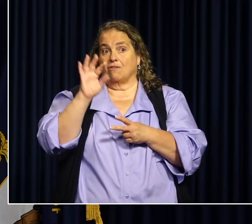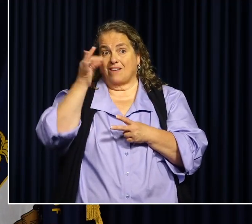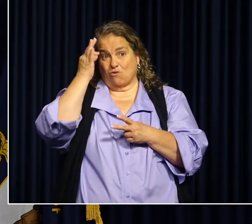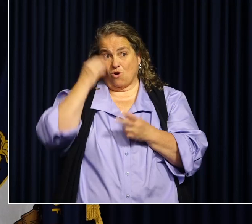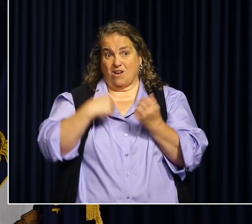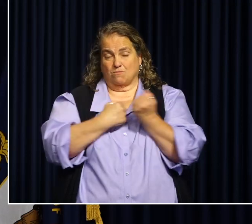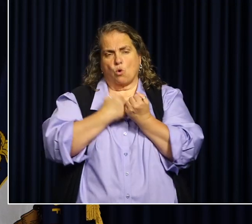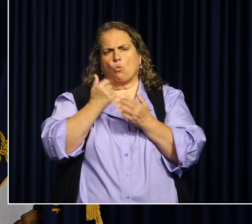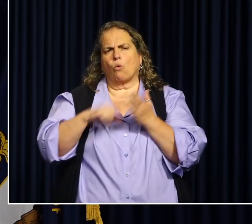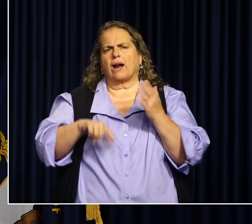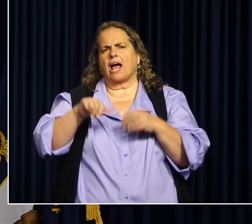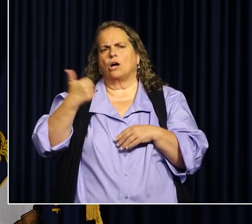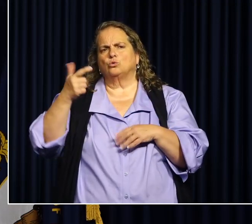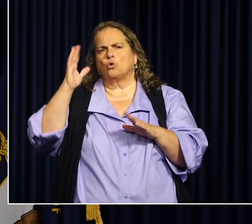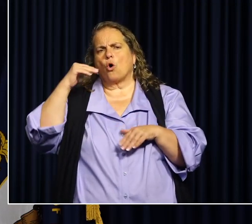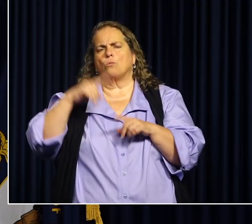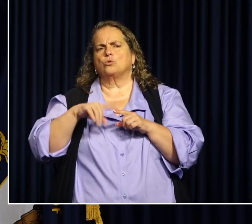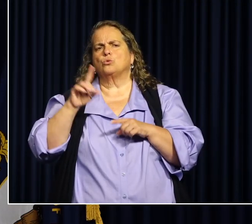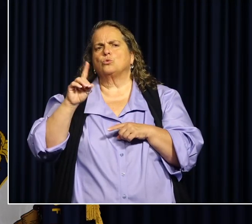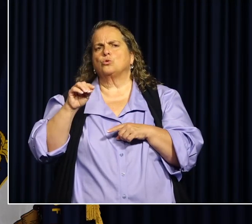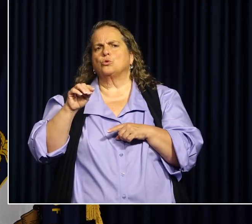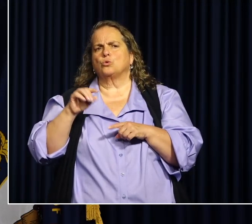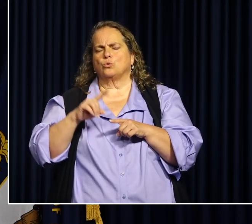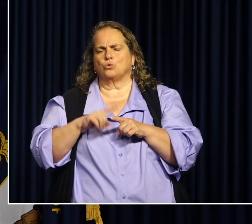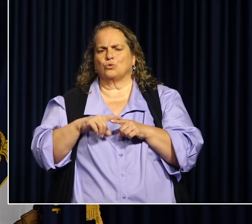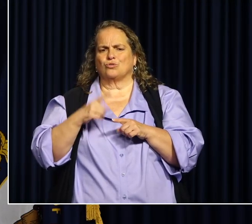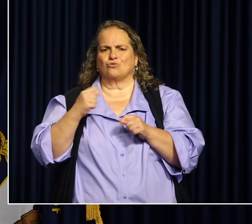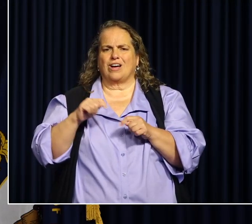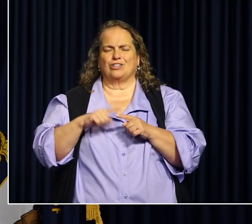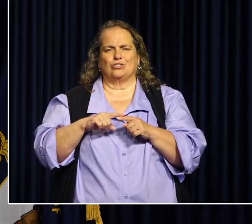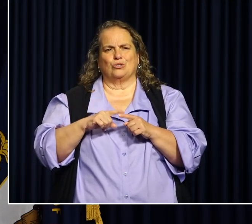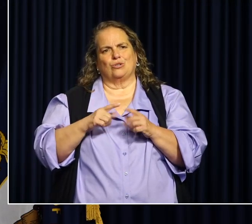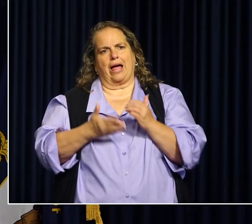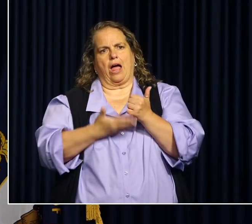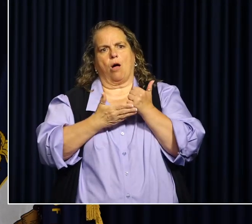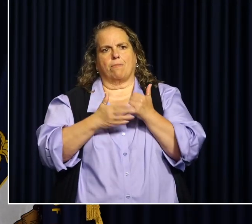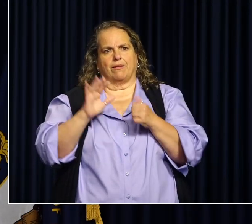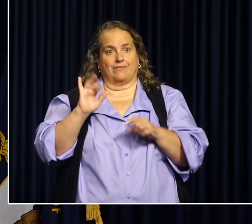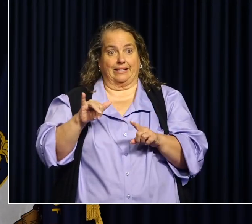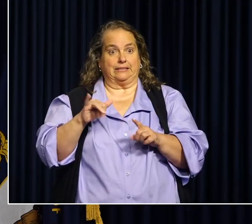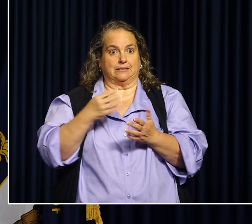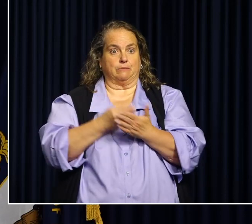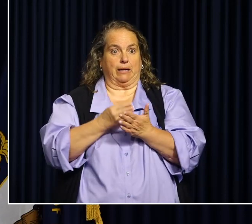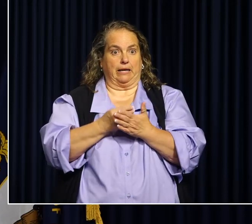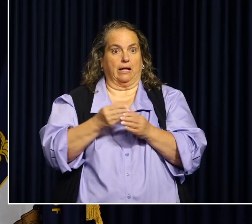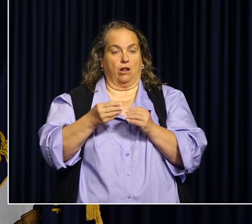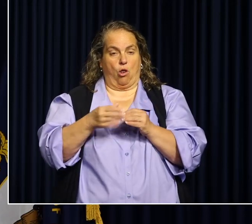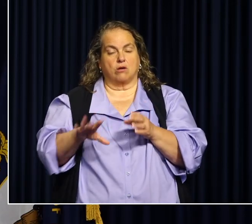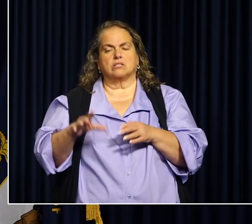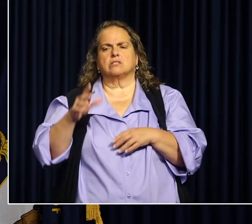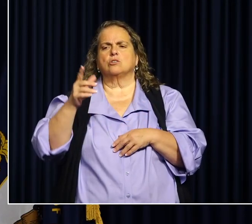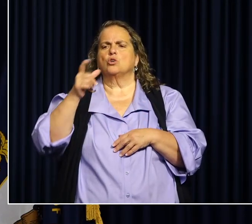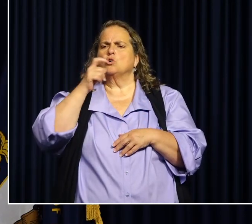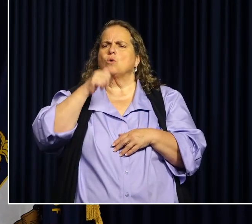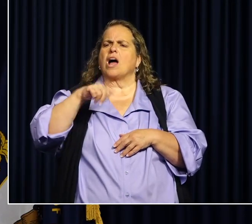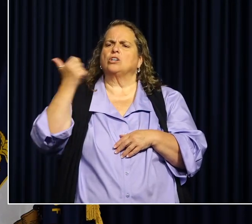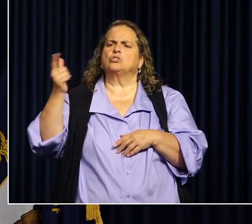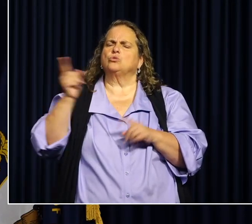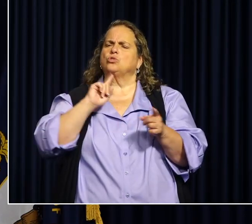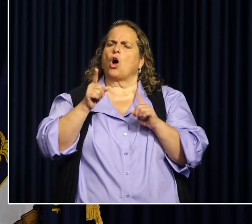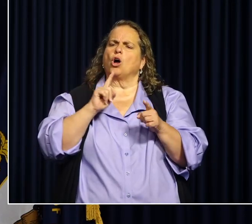hope to do as a state to mitigate these revenue losses? Question is, who outside of Senator McConnell have I talked to